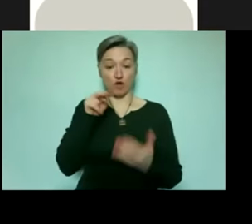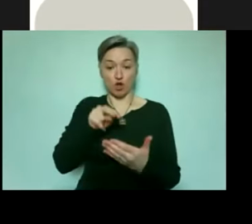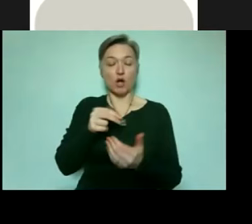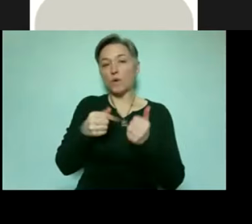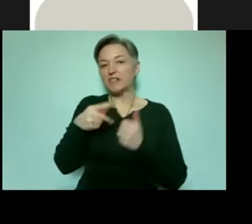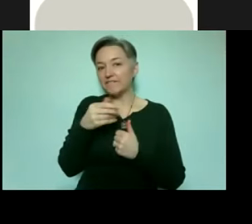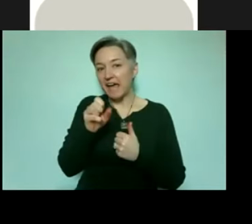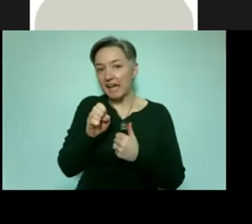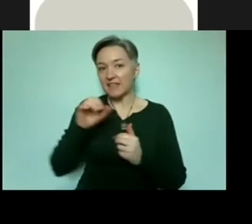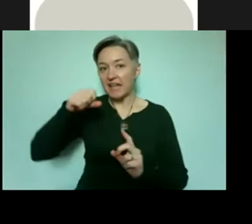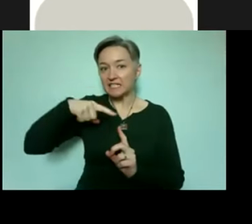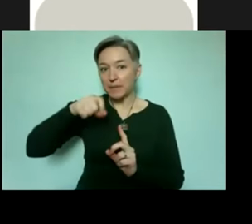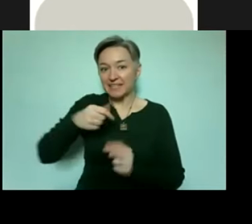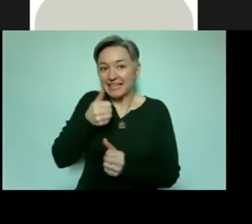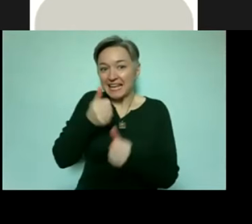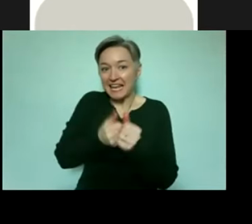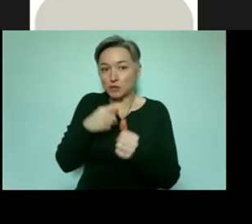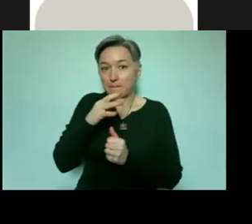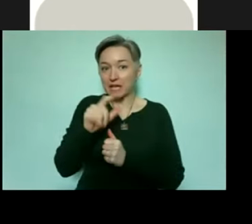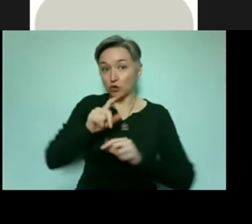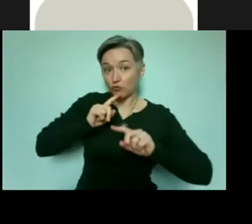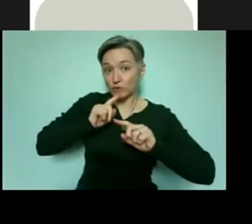each pixel is responsive to,